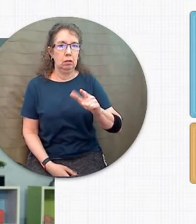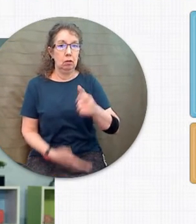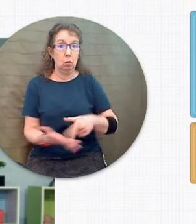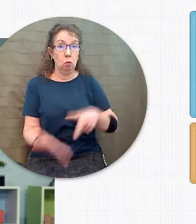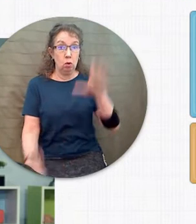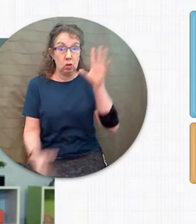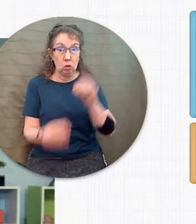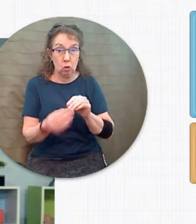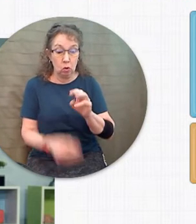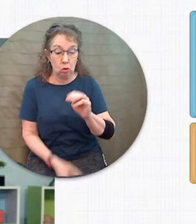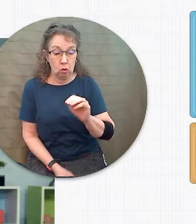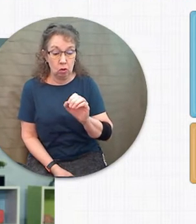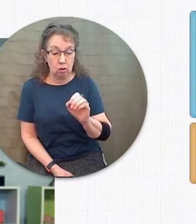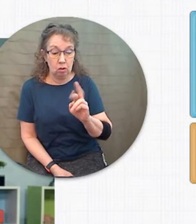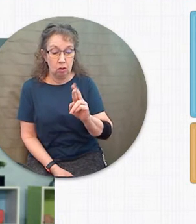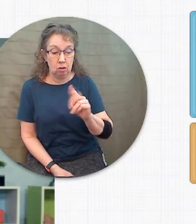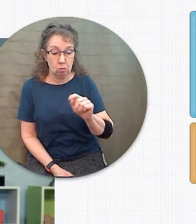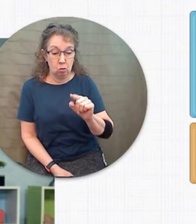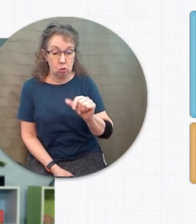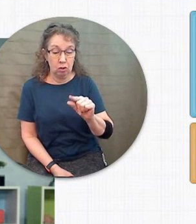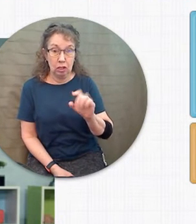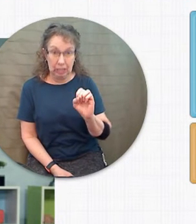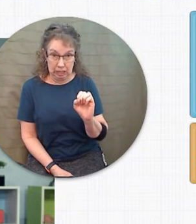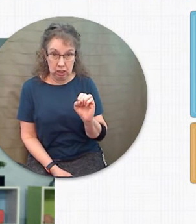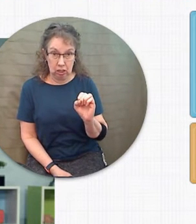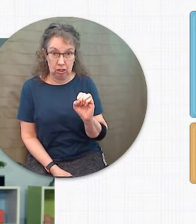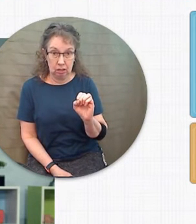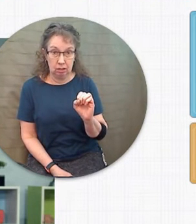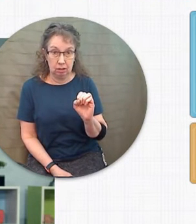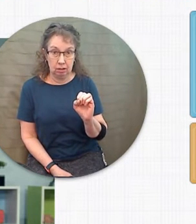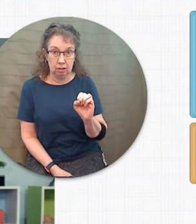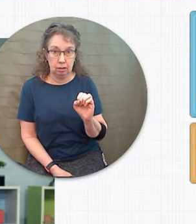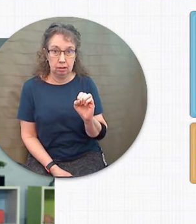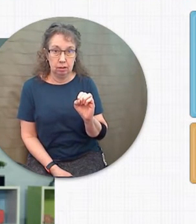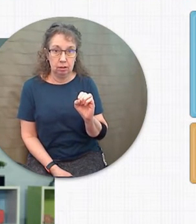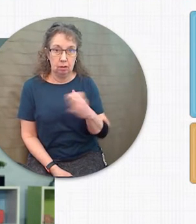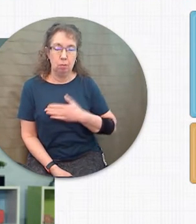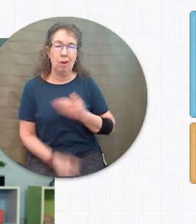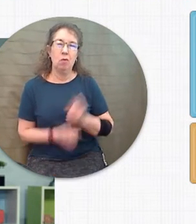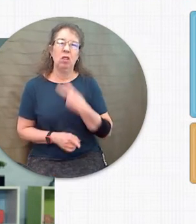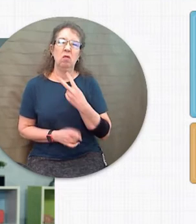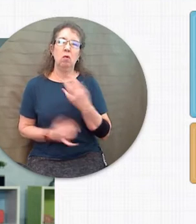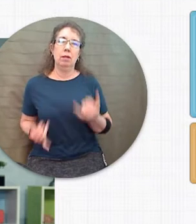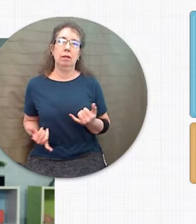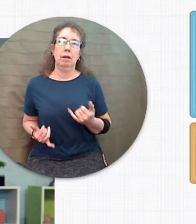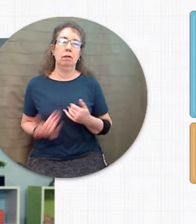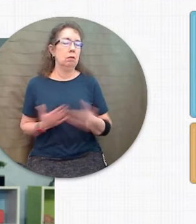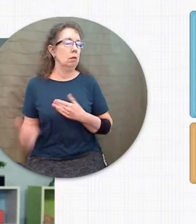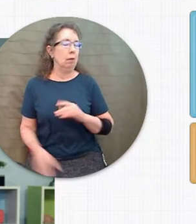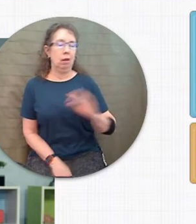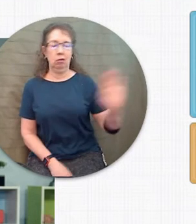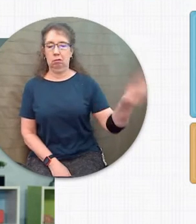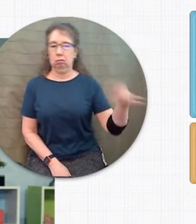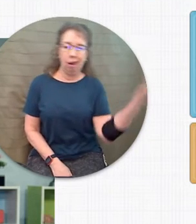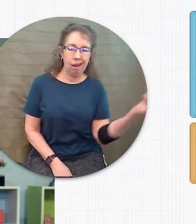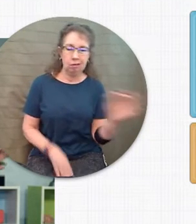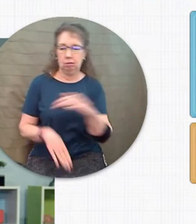All right, Mr. Rogers is back. I'll speak in my regular accent, but no matter where you are, France,